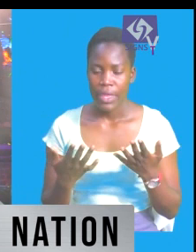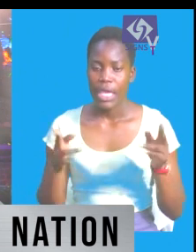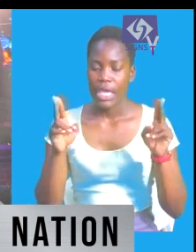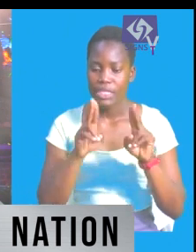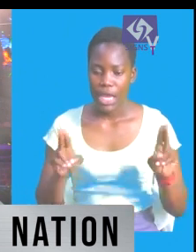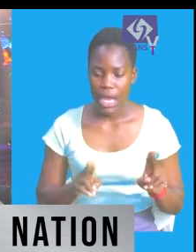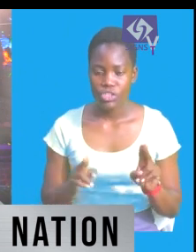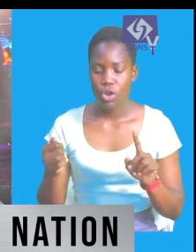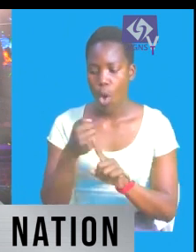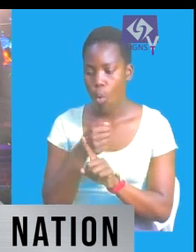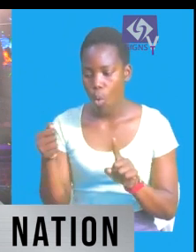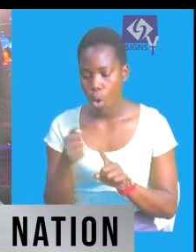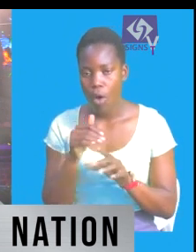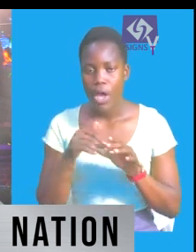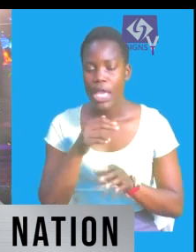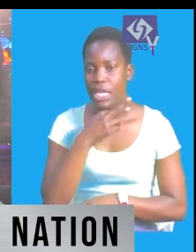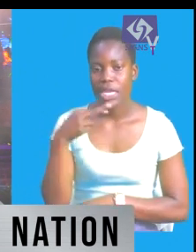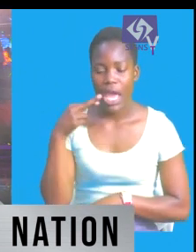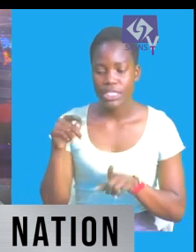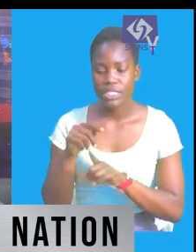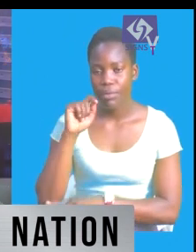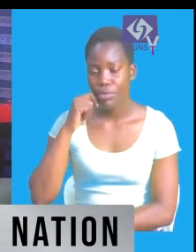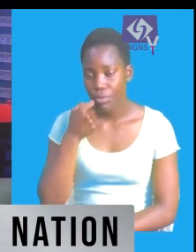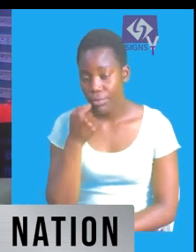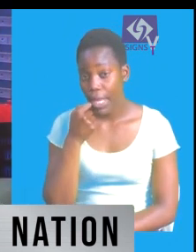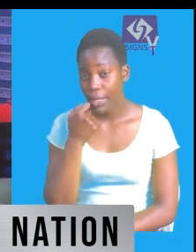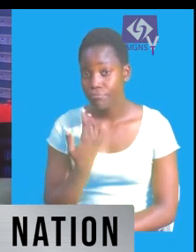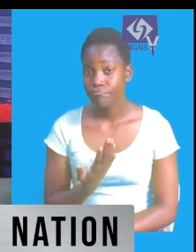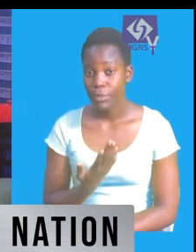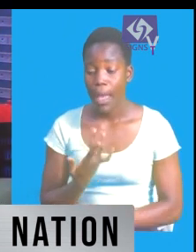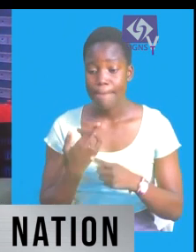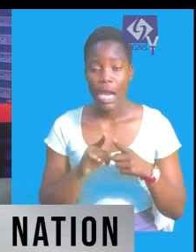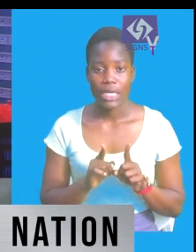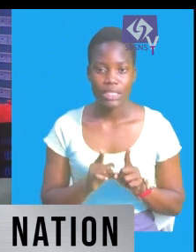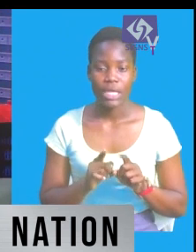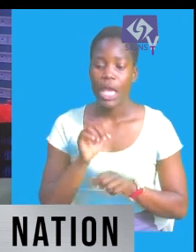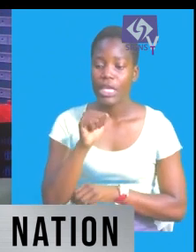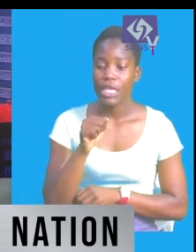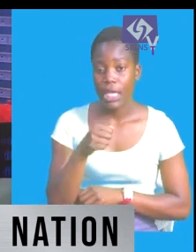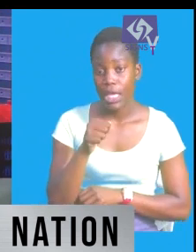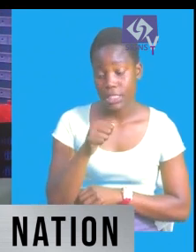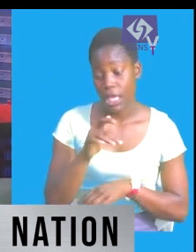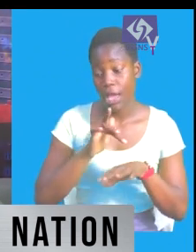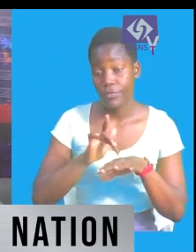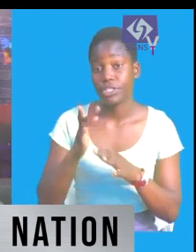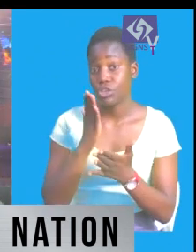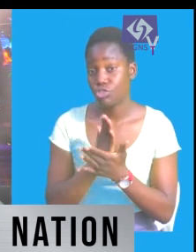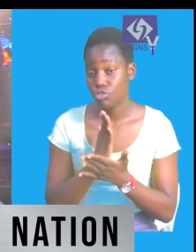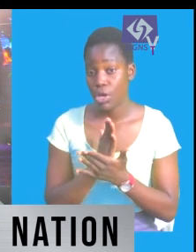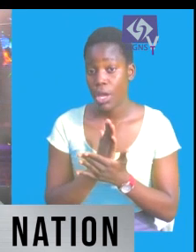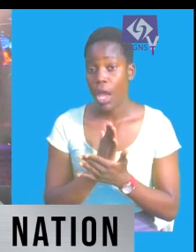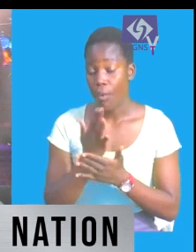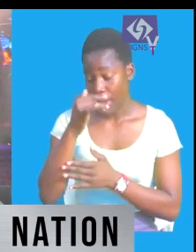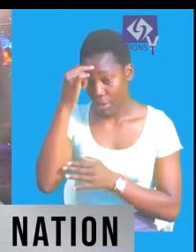international war for Ukraine and Russia. Yes. But yes, it might have affected because of